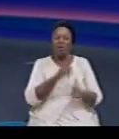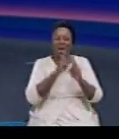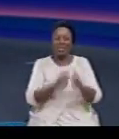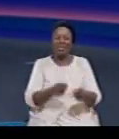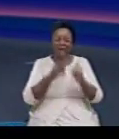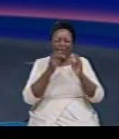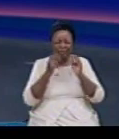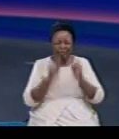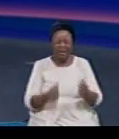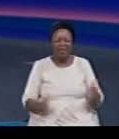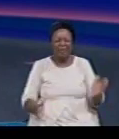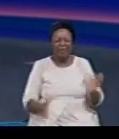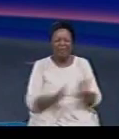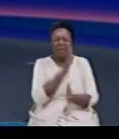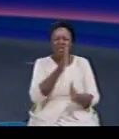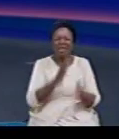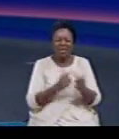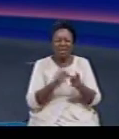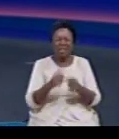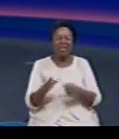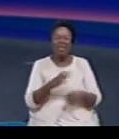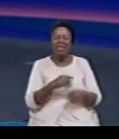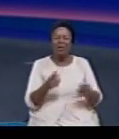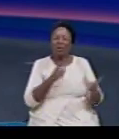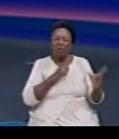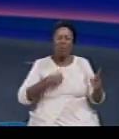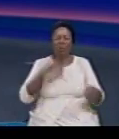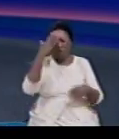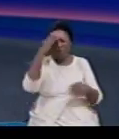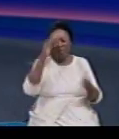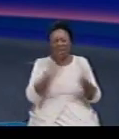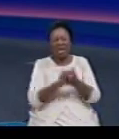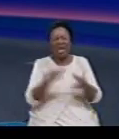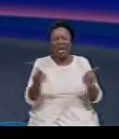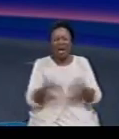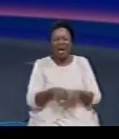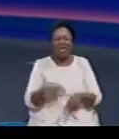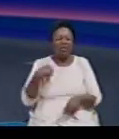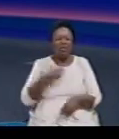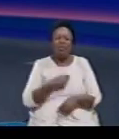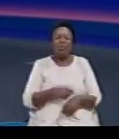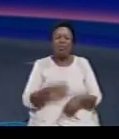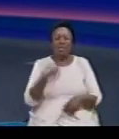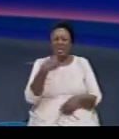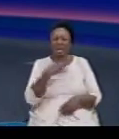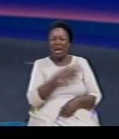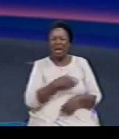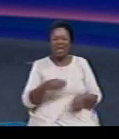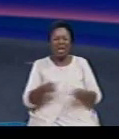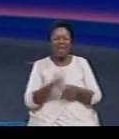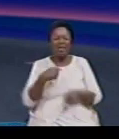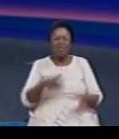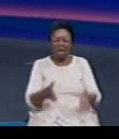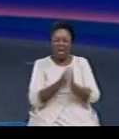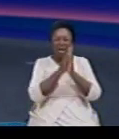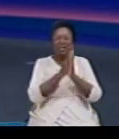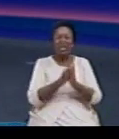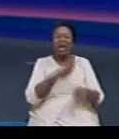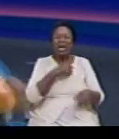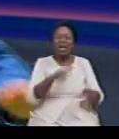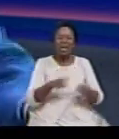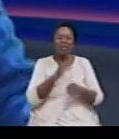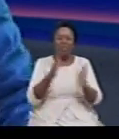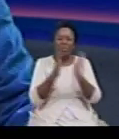You answer confidently. And we know that as we decree and as we pray, that you will grant